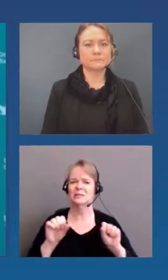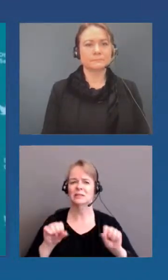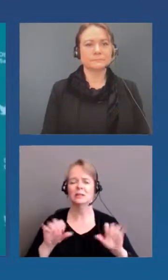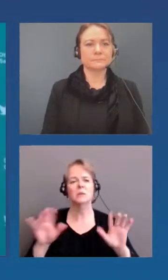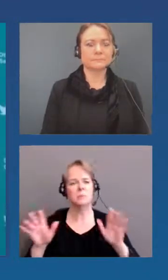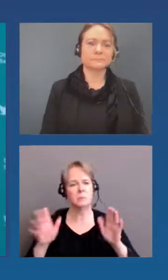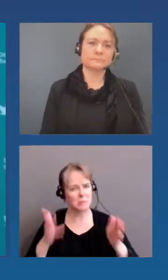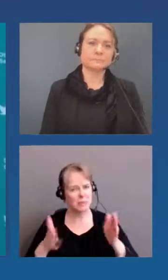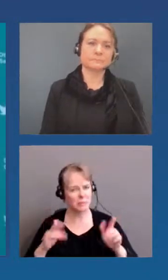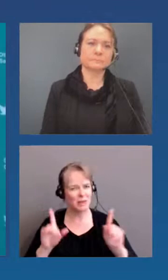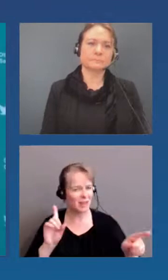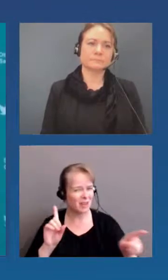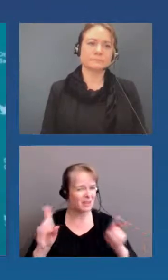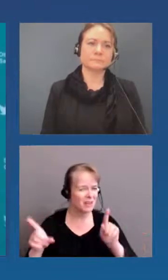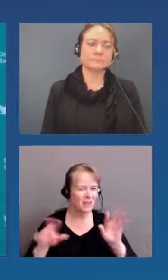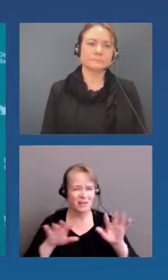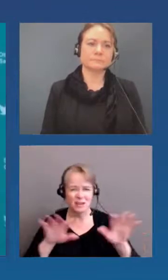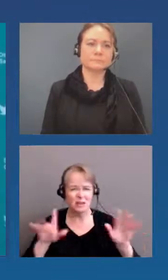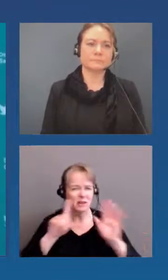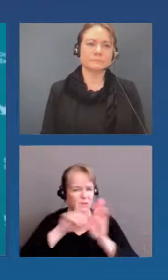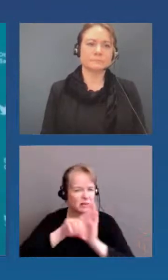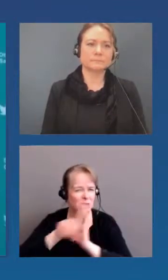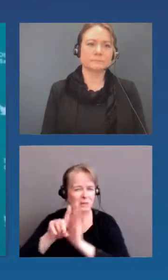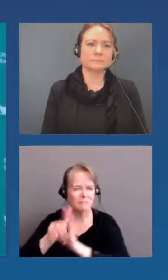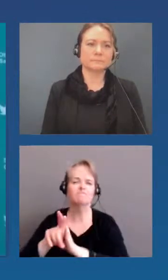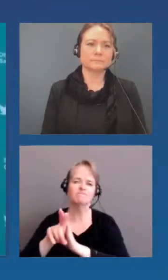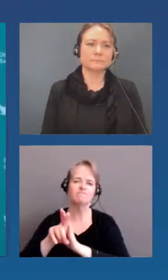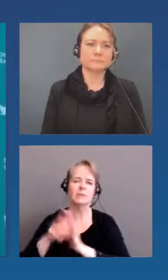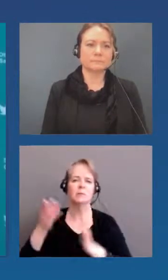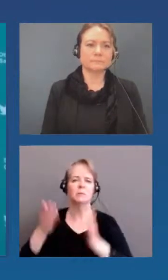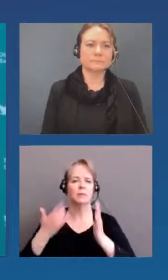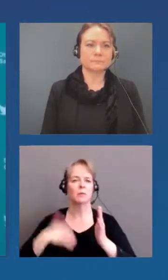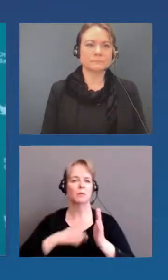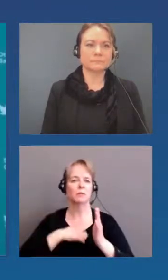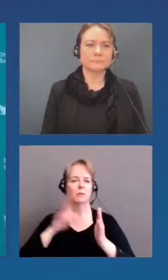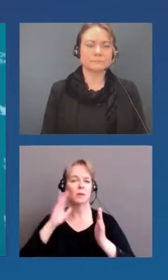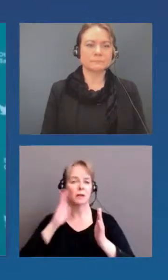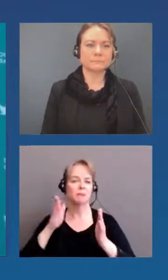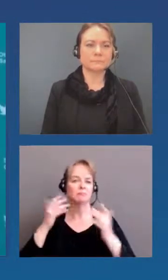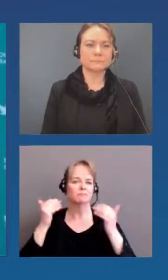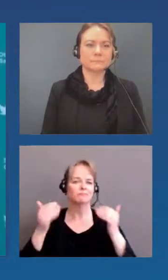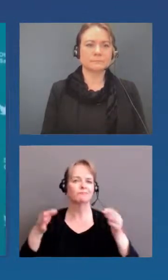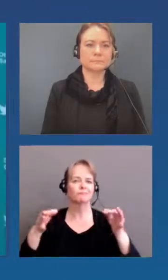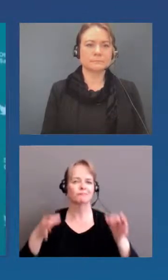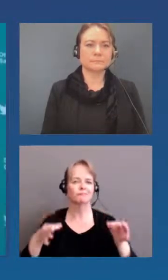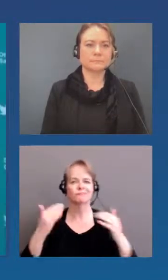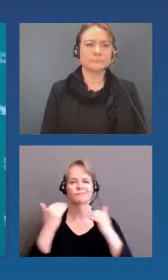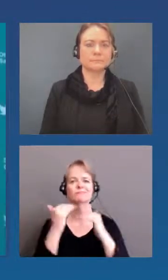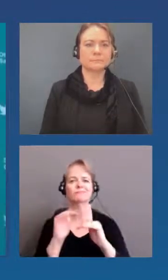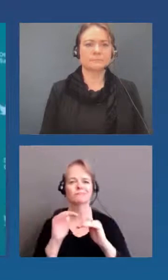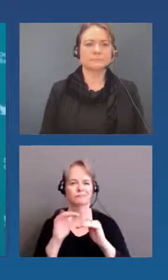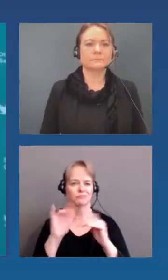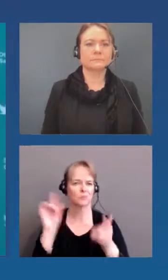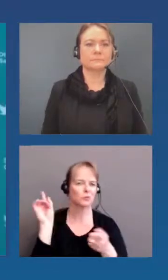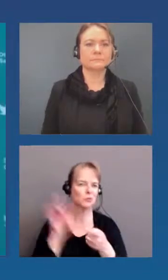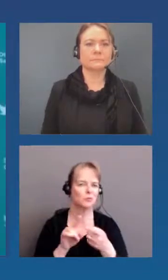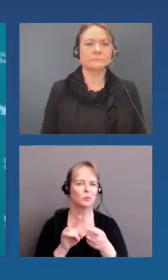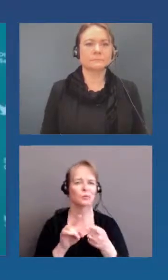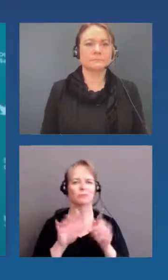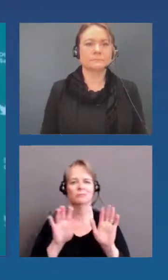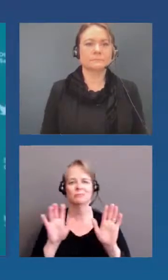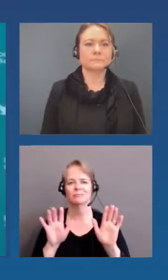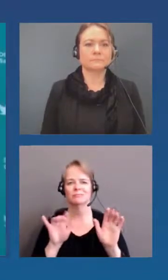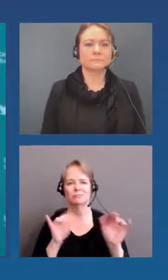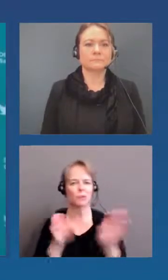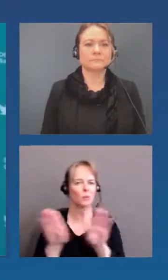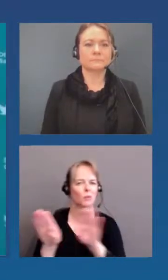the, reduce the number of situations where people come into close contact. But I think the people of Ottawa are